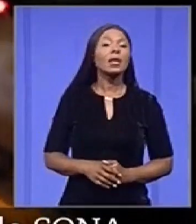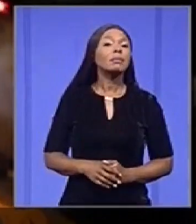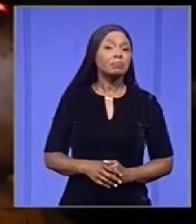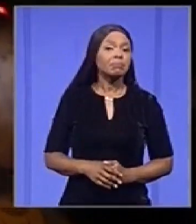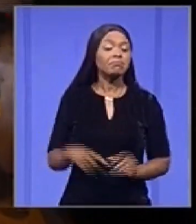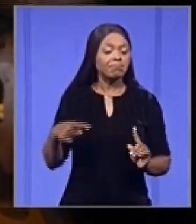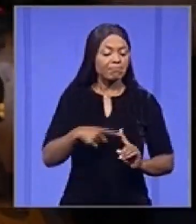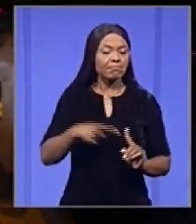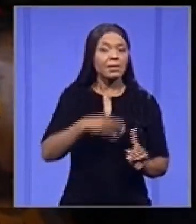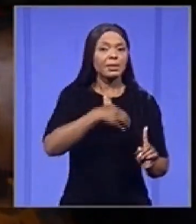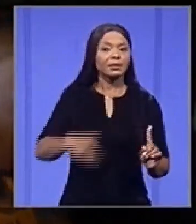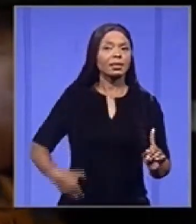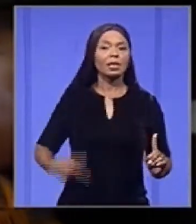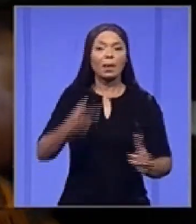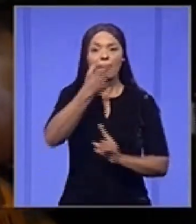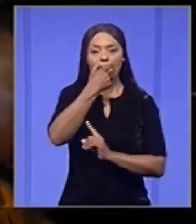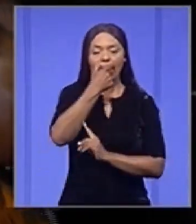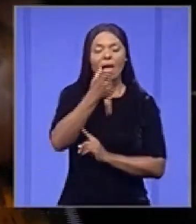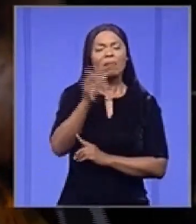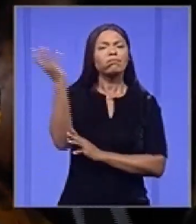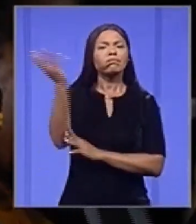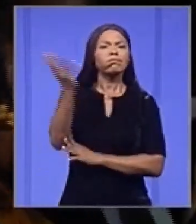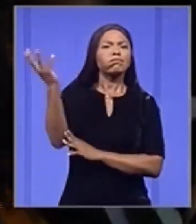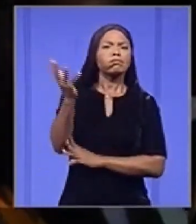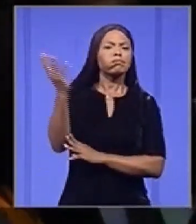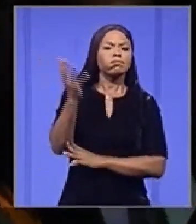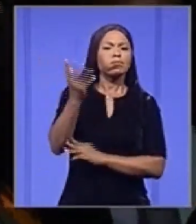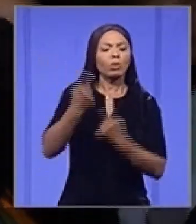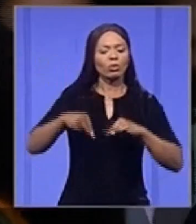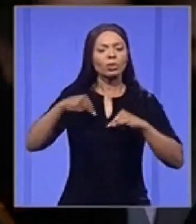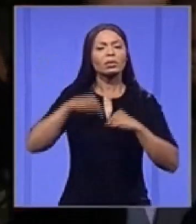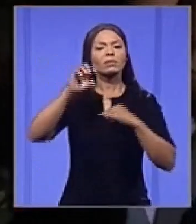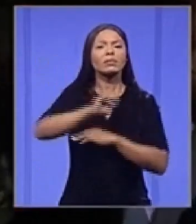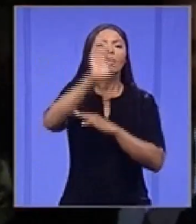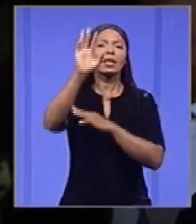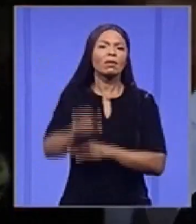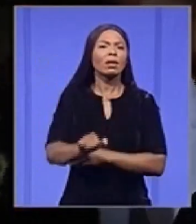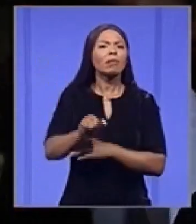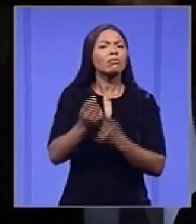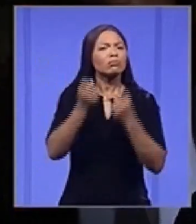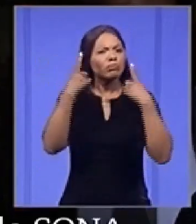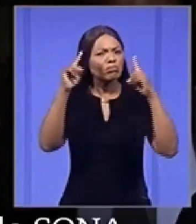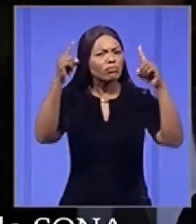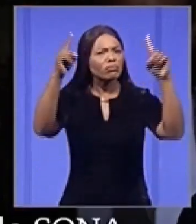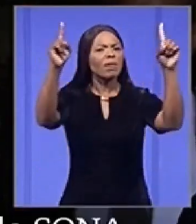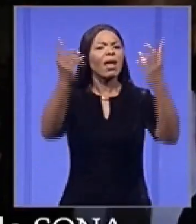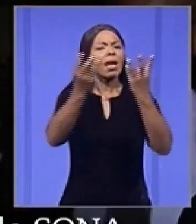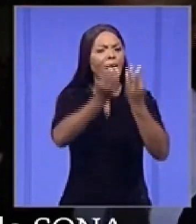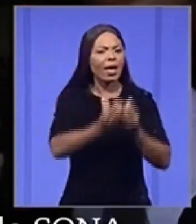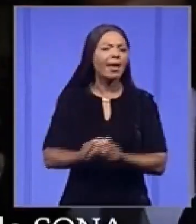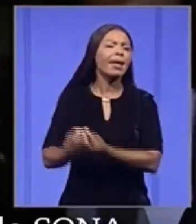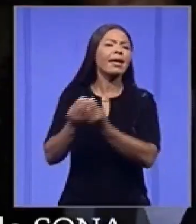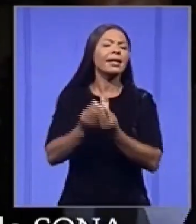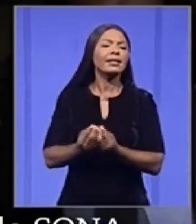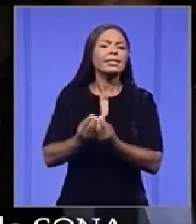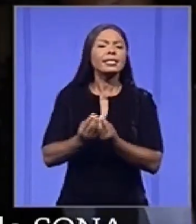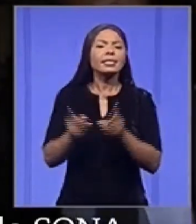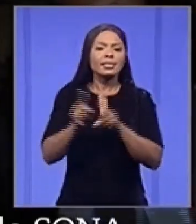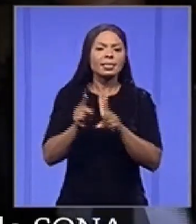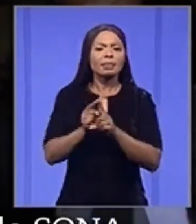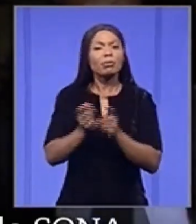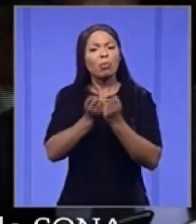gore re le Africa borwa re dirile ditšwelelo pele tse leng gore di a khatlisha tse leng gore di